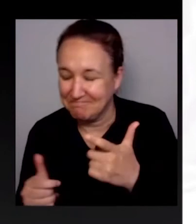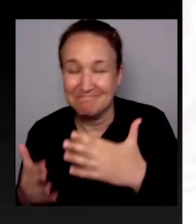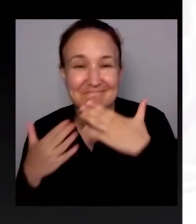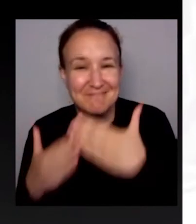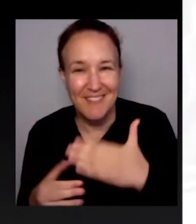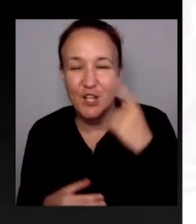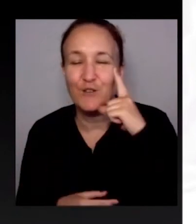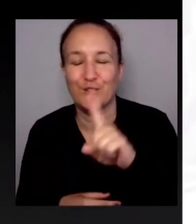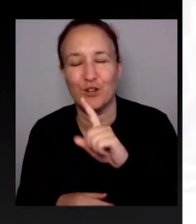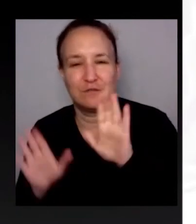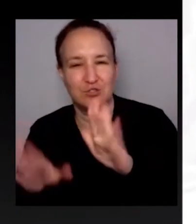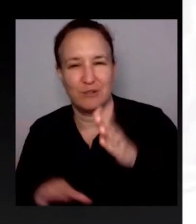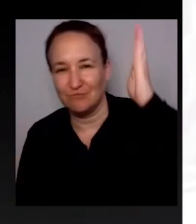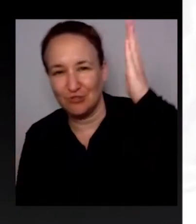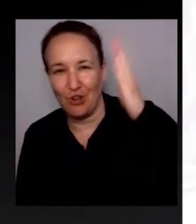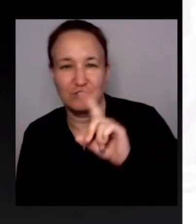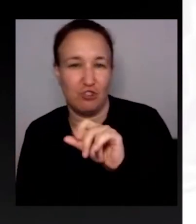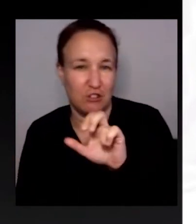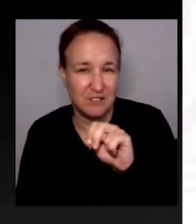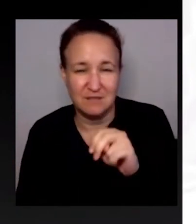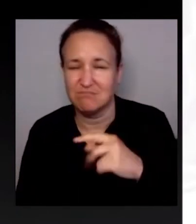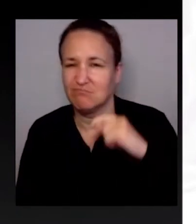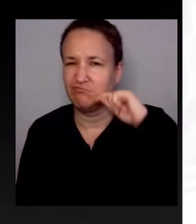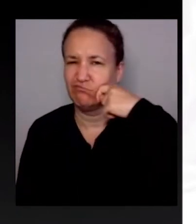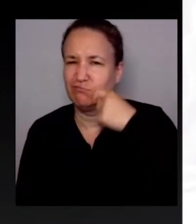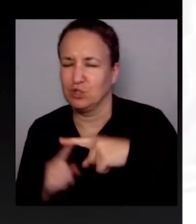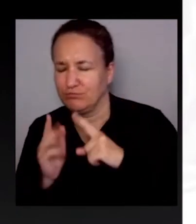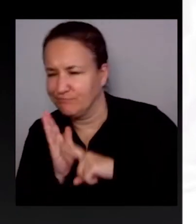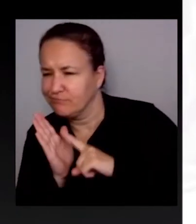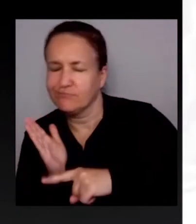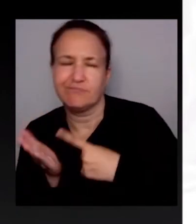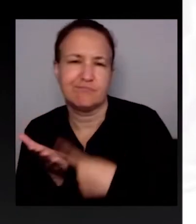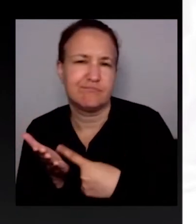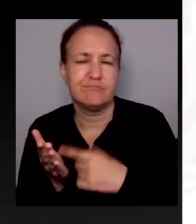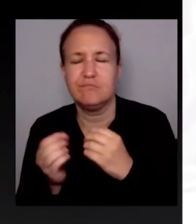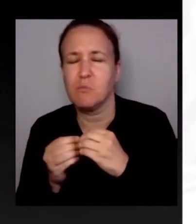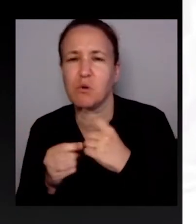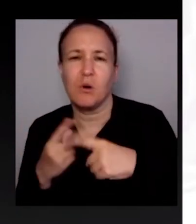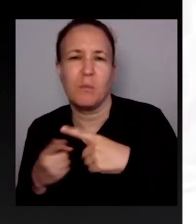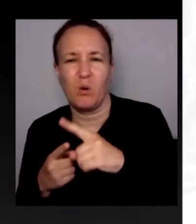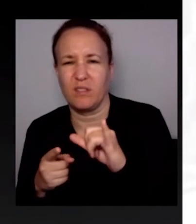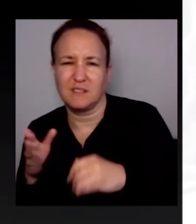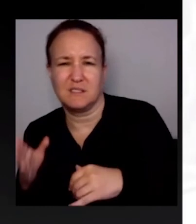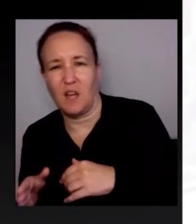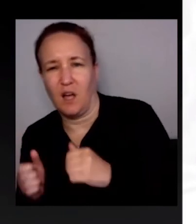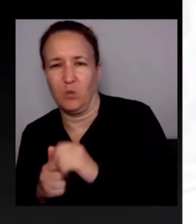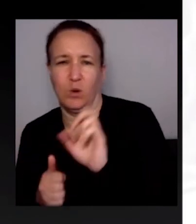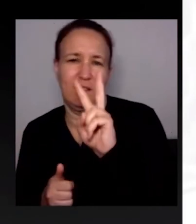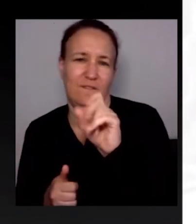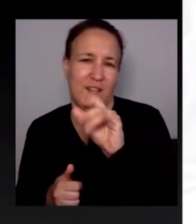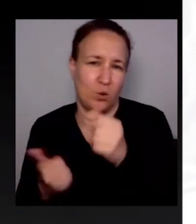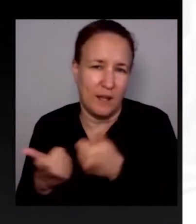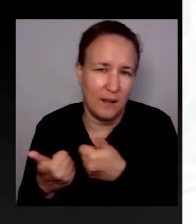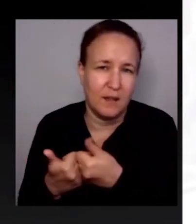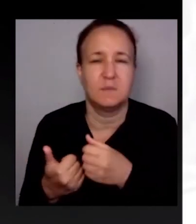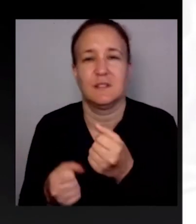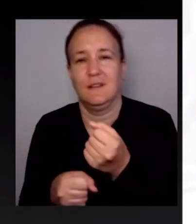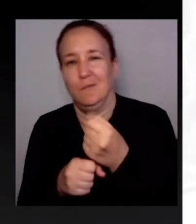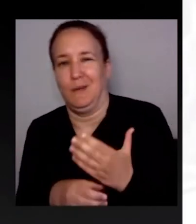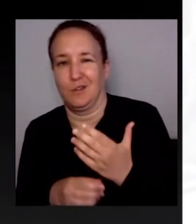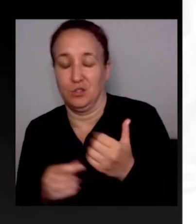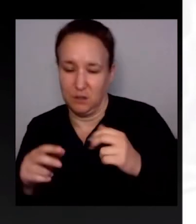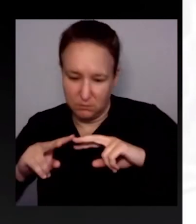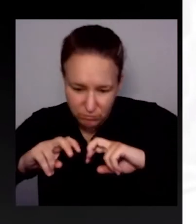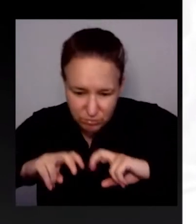for a great talk, Dalton. It's really cool to dig into kind of this side of things with video games and makers taking things apart.